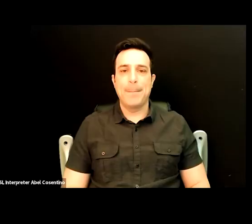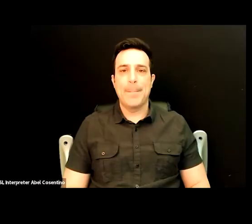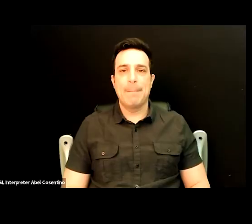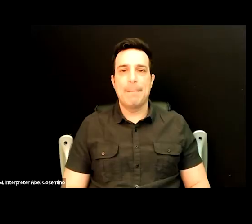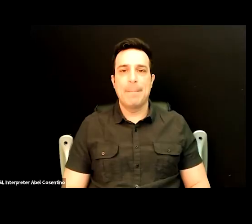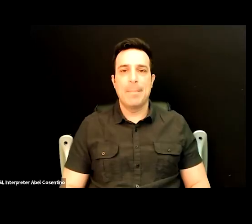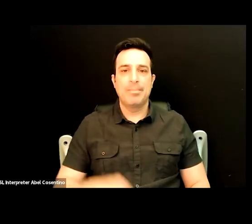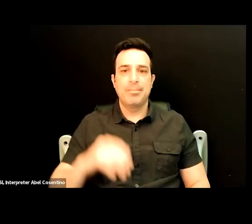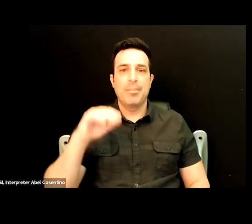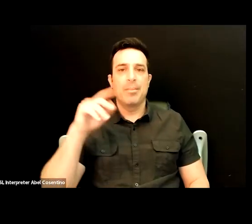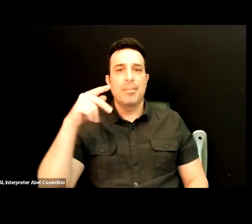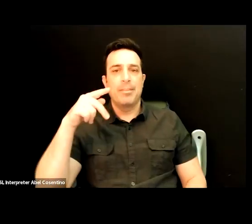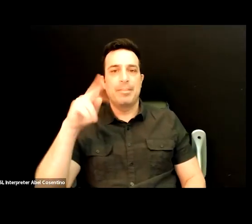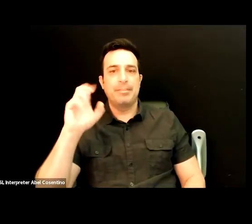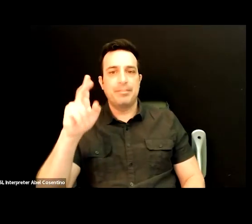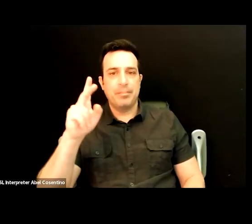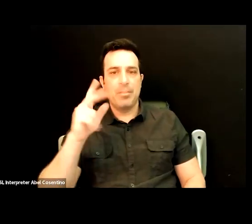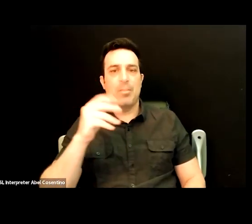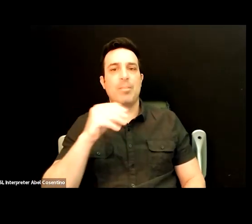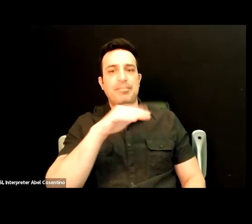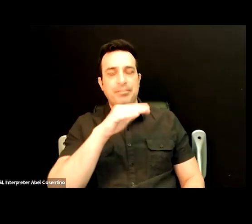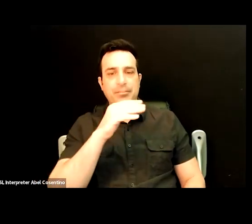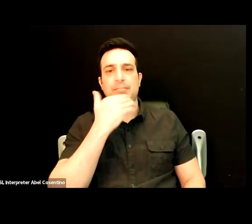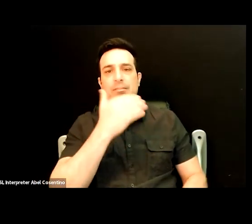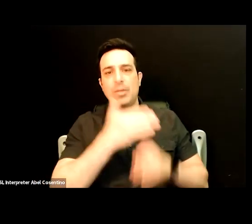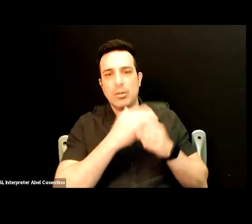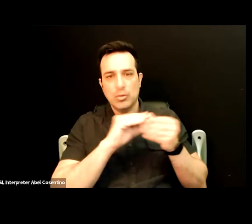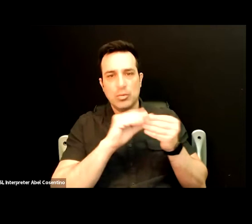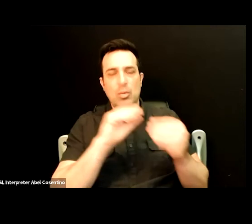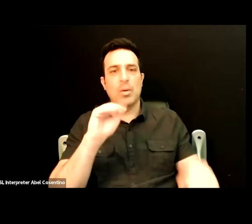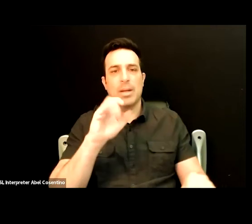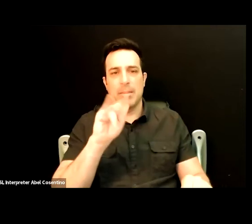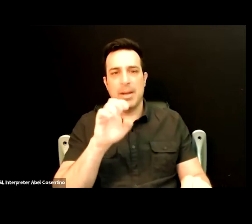Melanie, thank you so much for sharing your story with us.